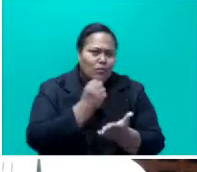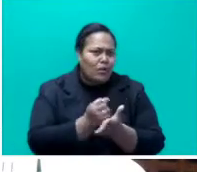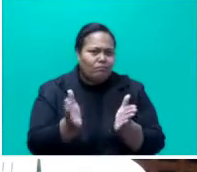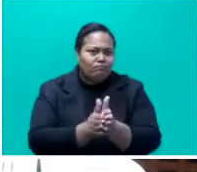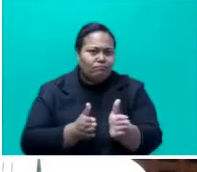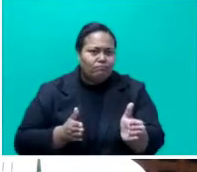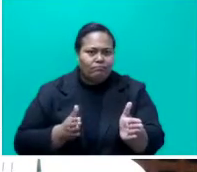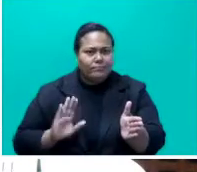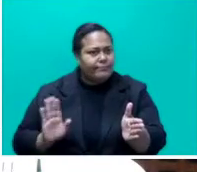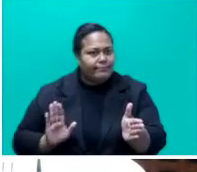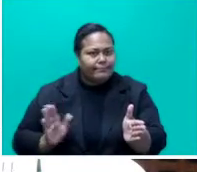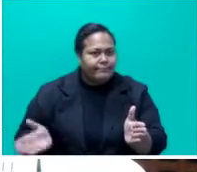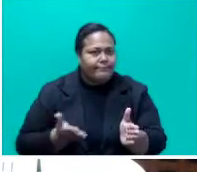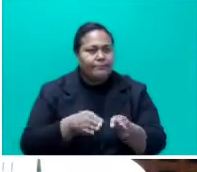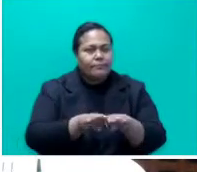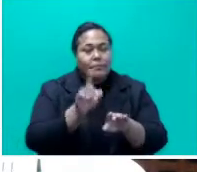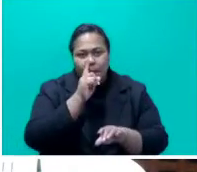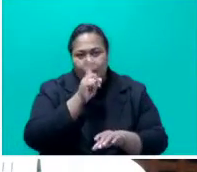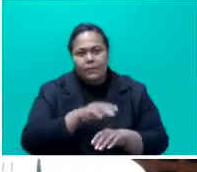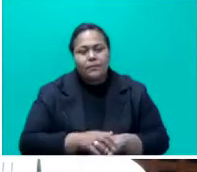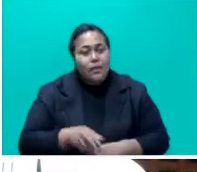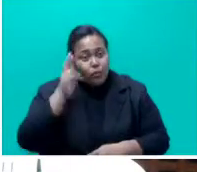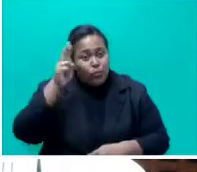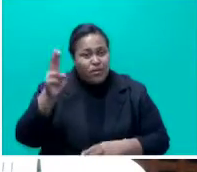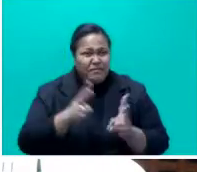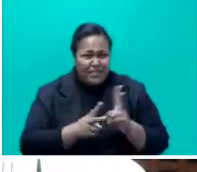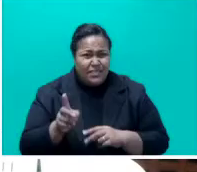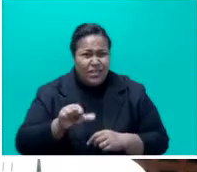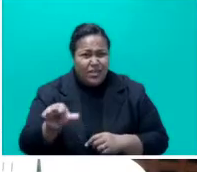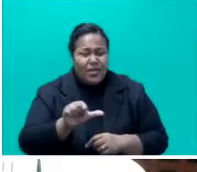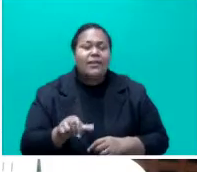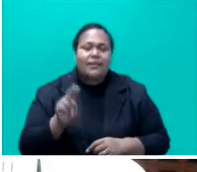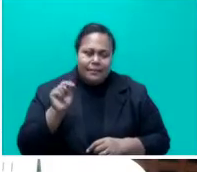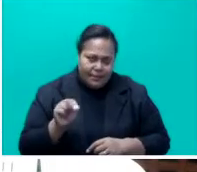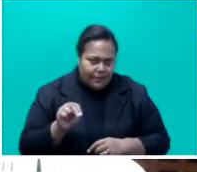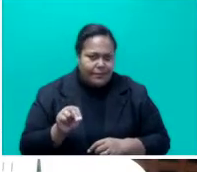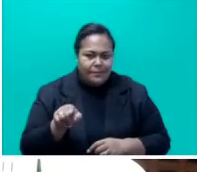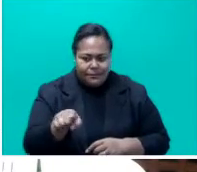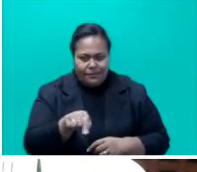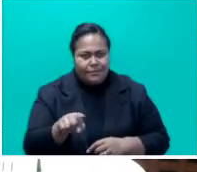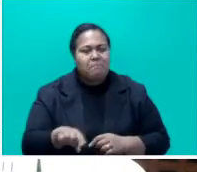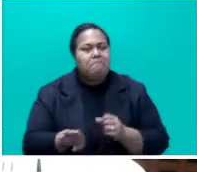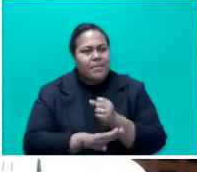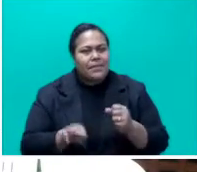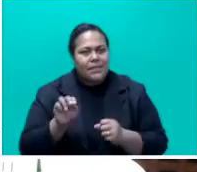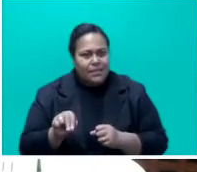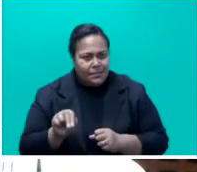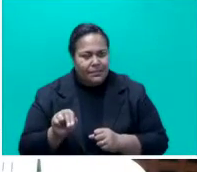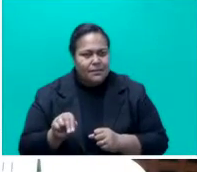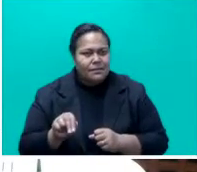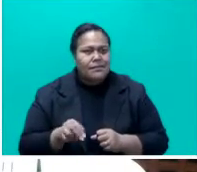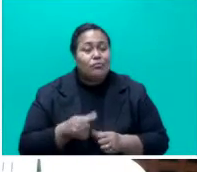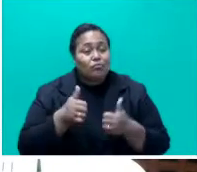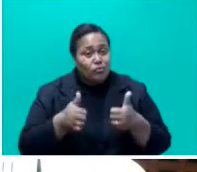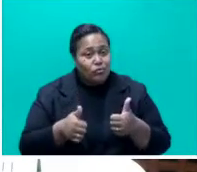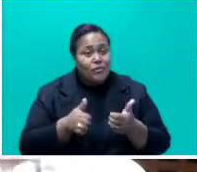behind. People in the rural areas deserve good, clean drinking water, and this is